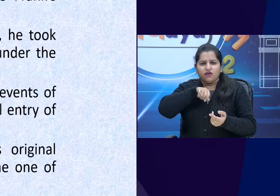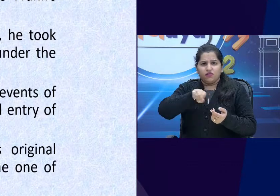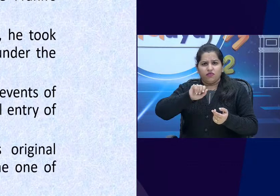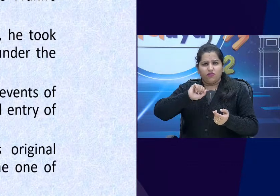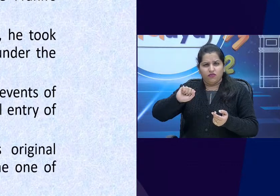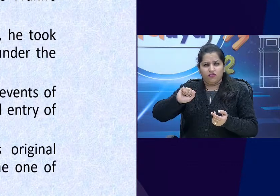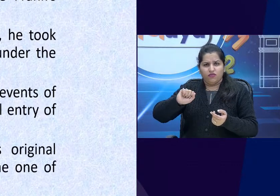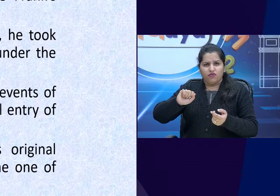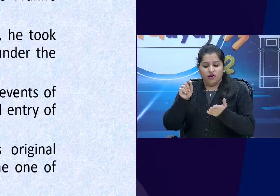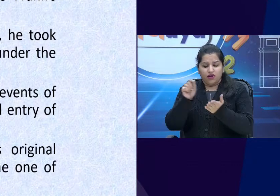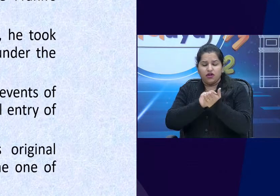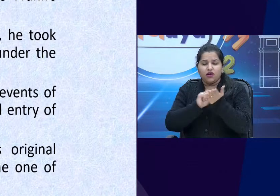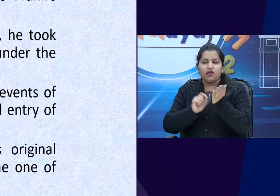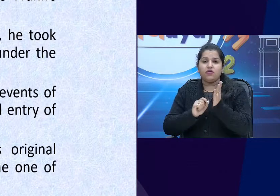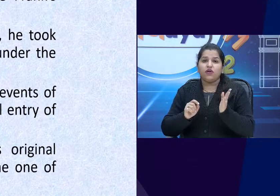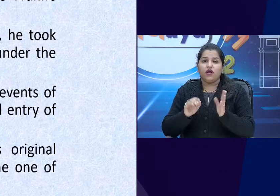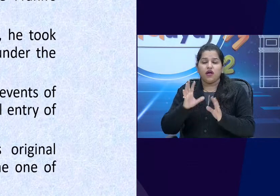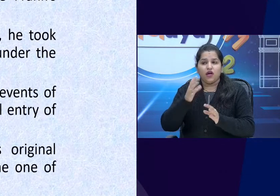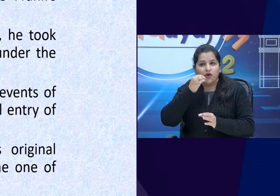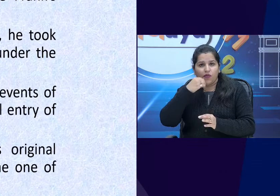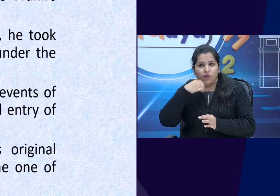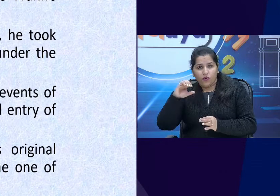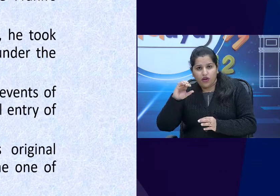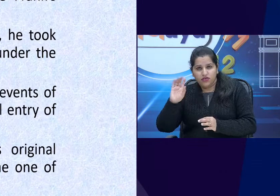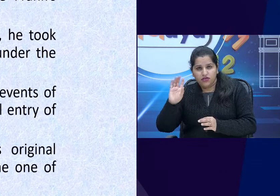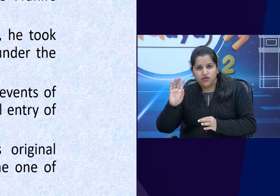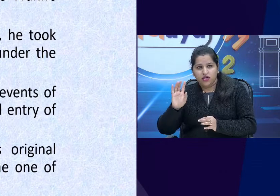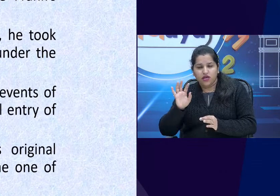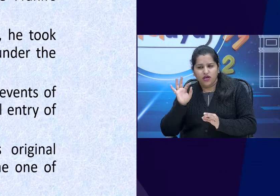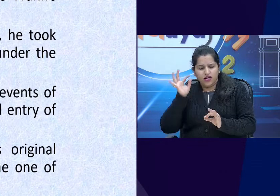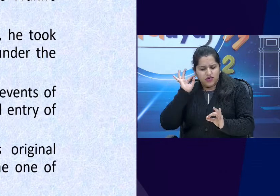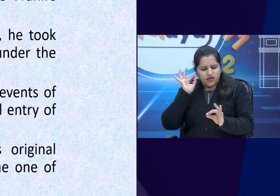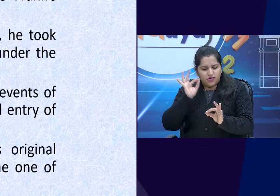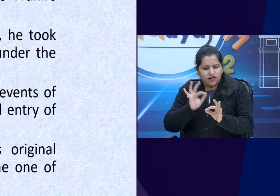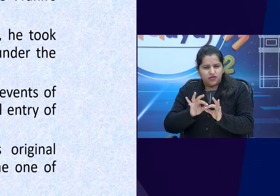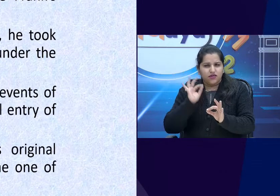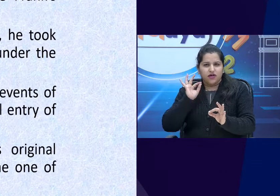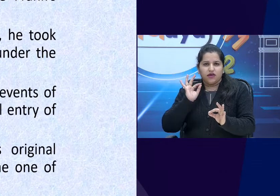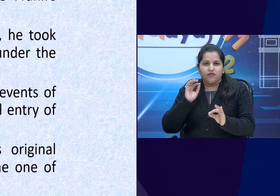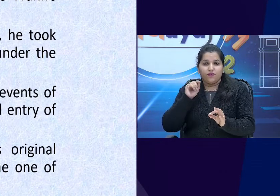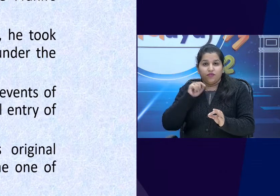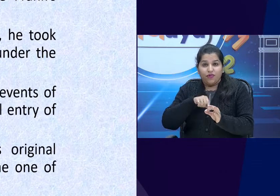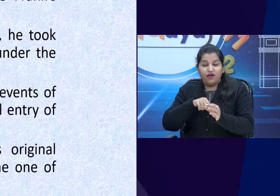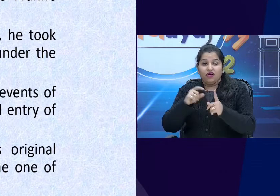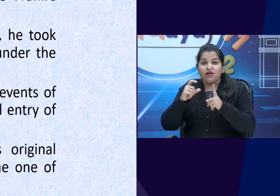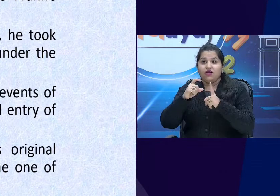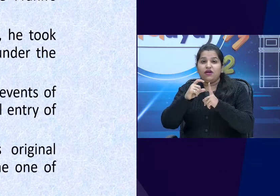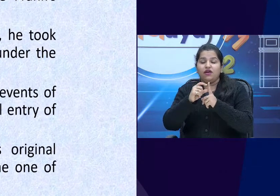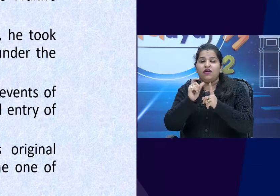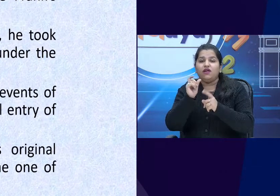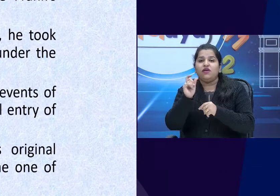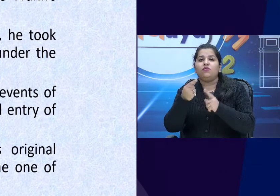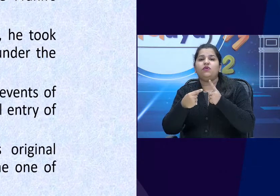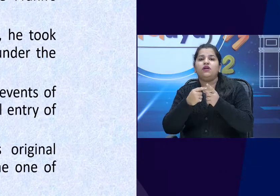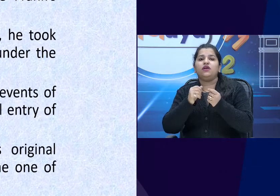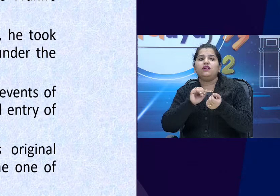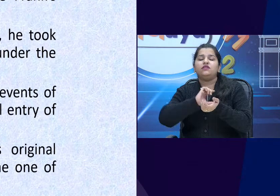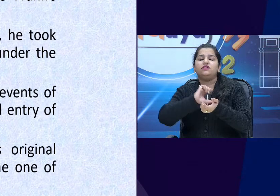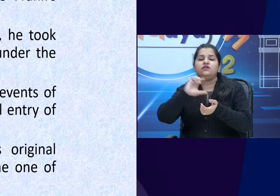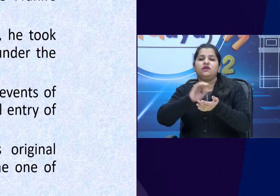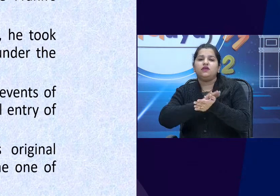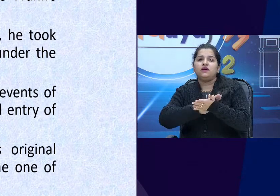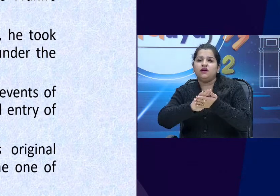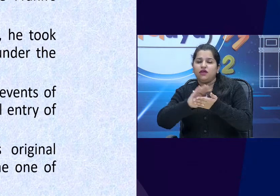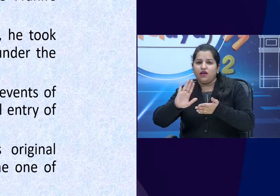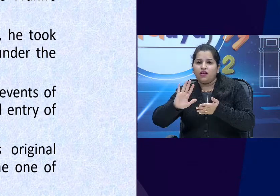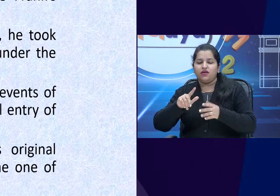language that she wrote, originally the diary was written in a Dutch language. But later it was